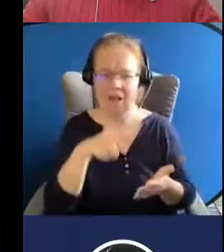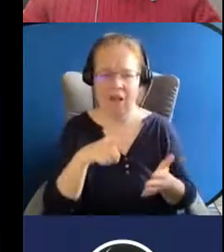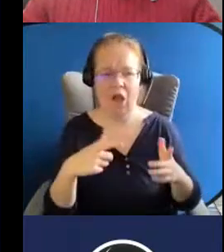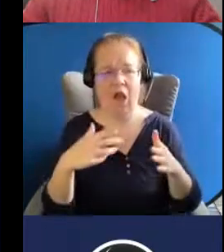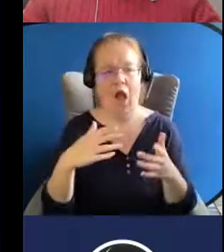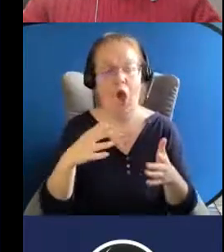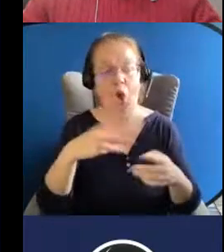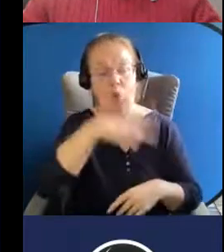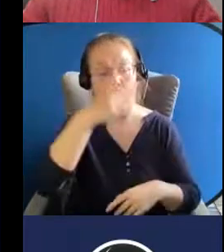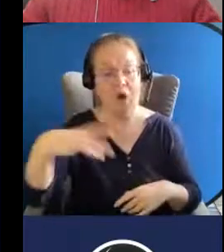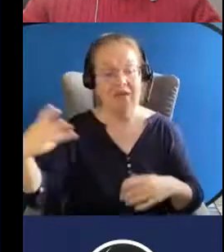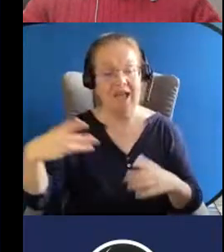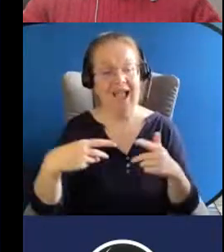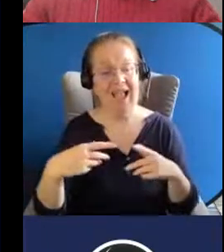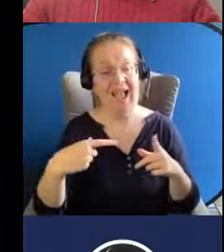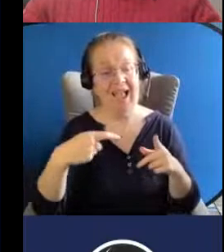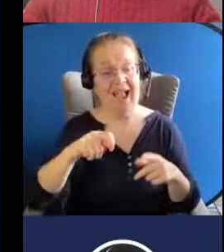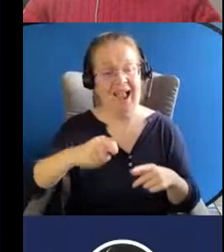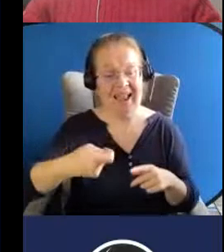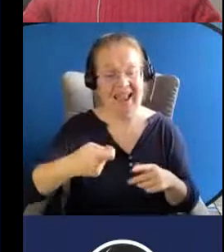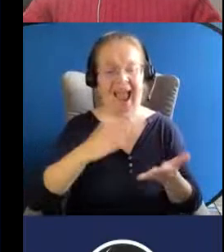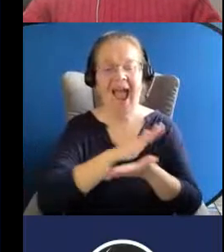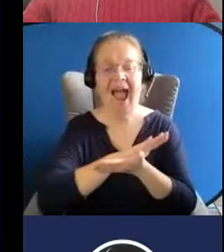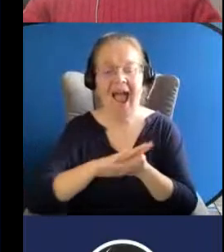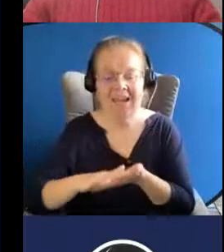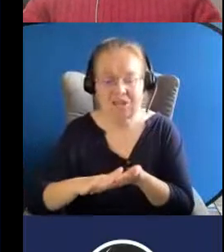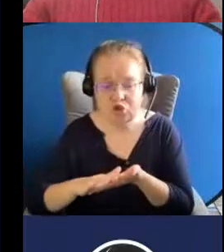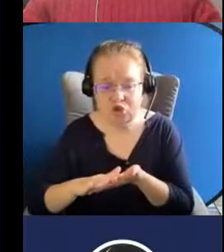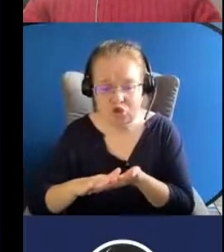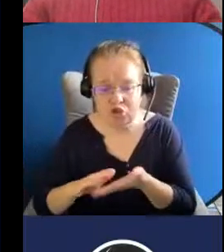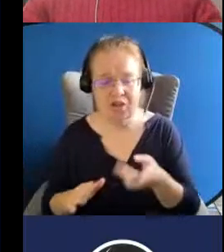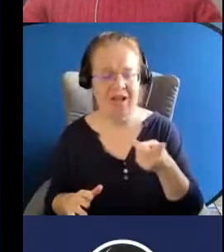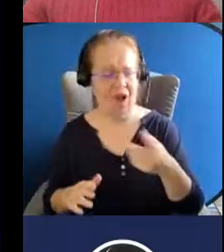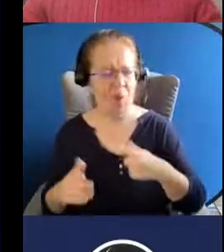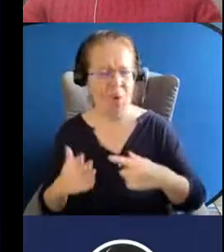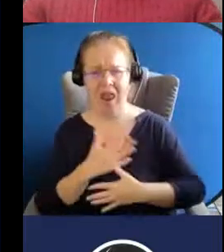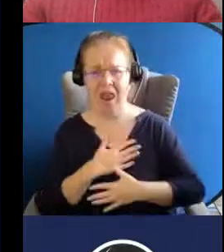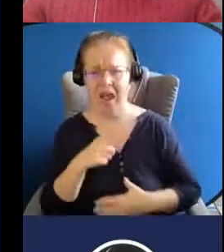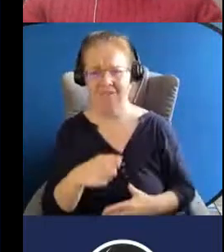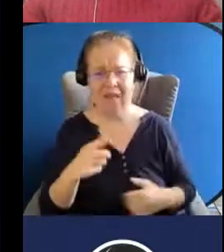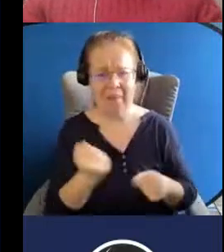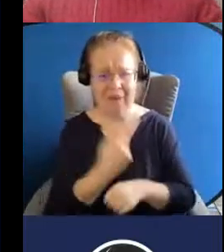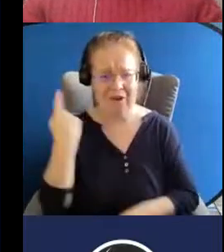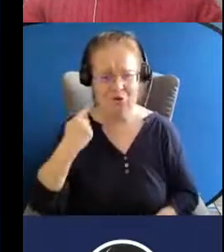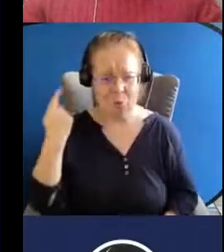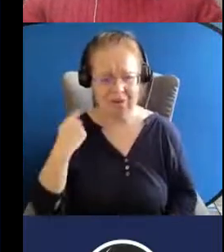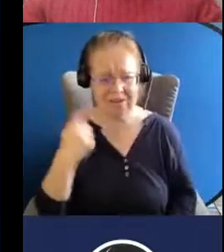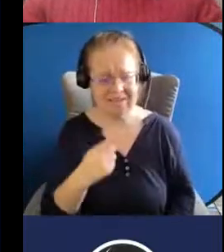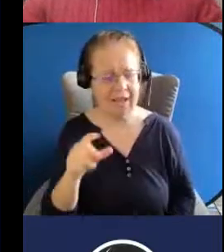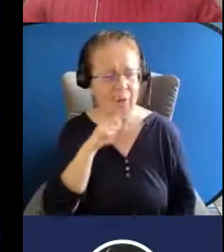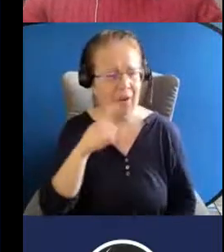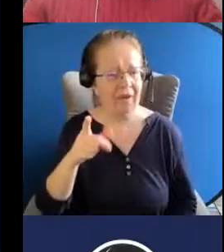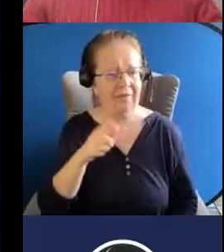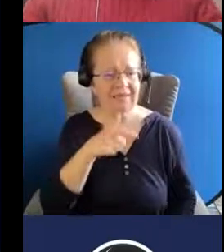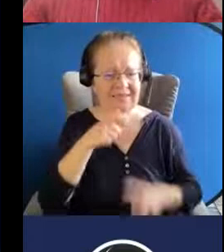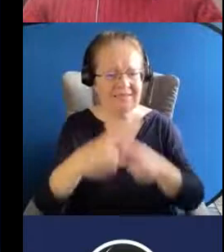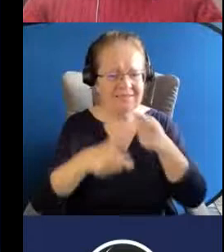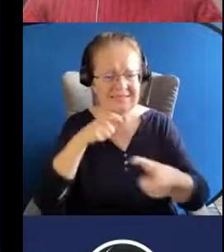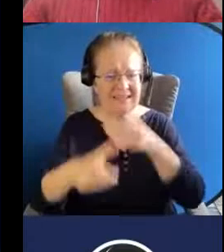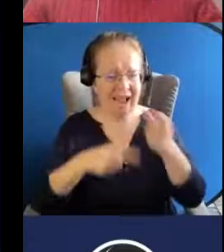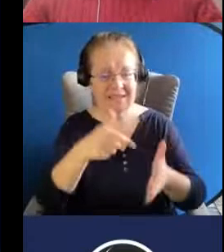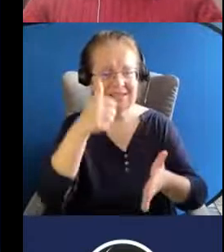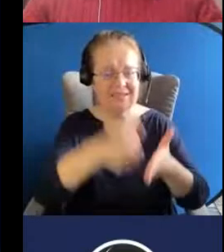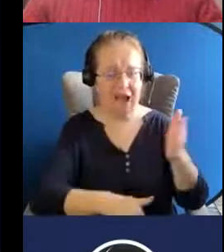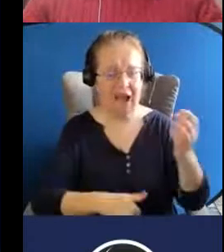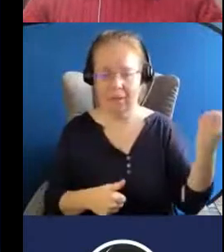H option is the one that you need to learn, Addy. That is amazing, and I love the fact it made a noise when dictation